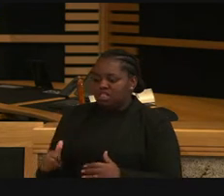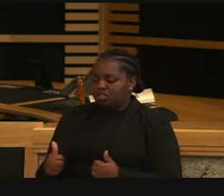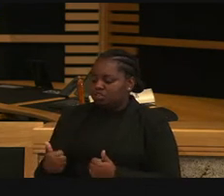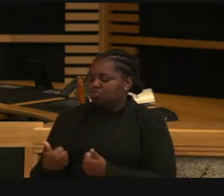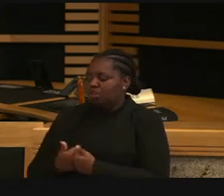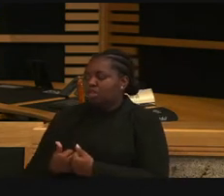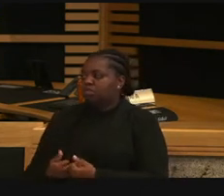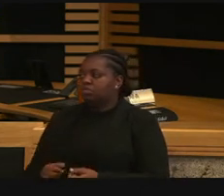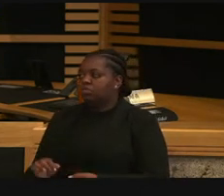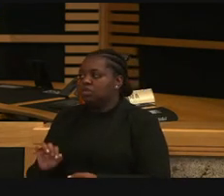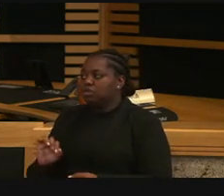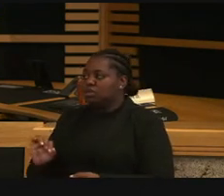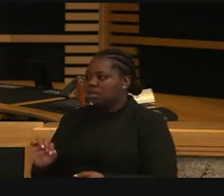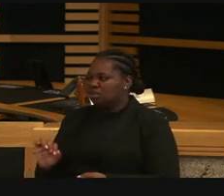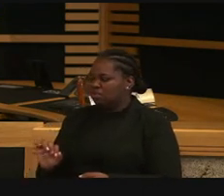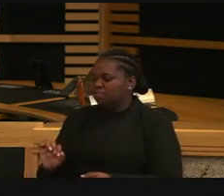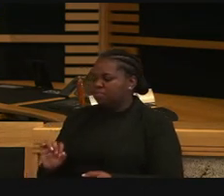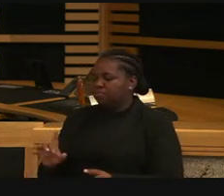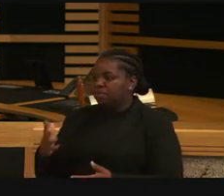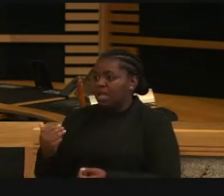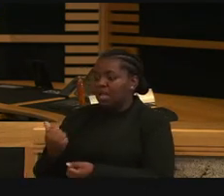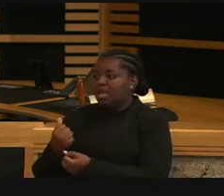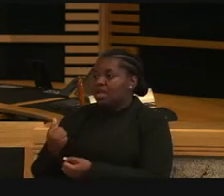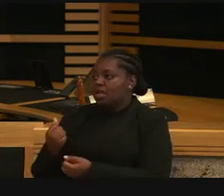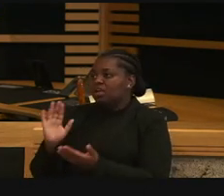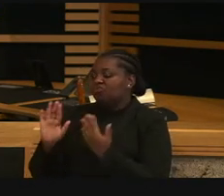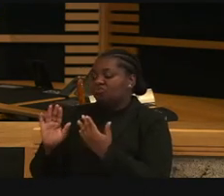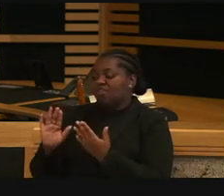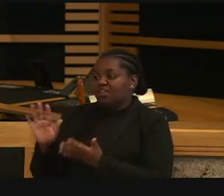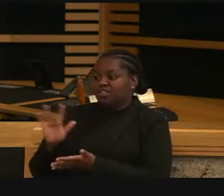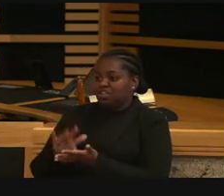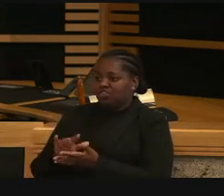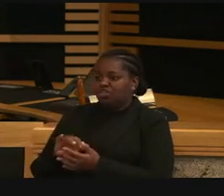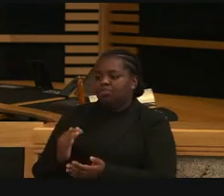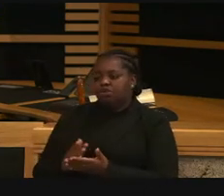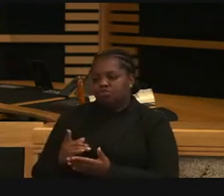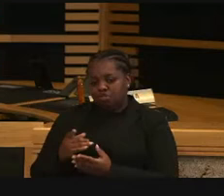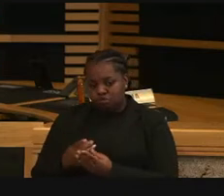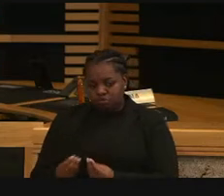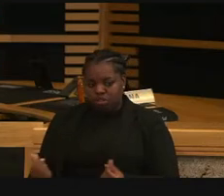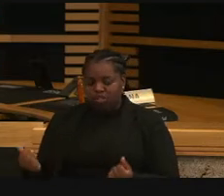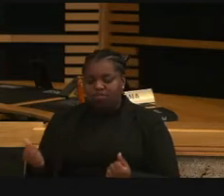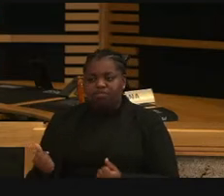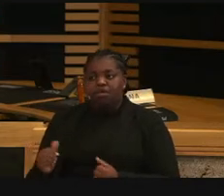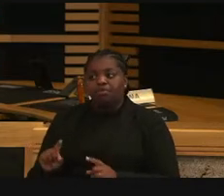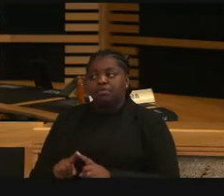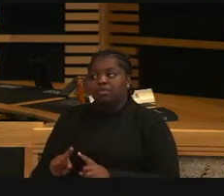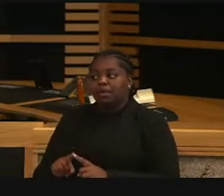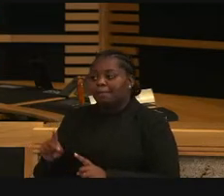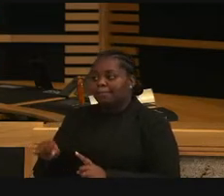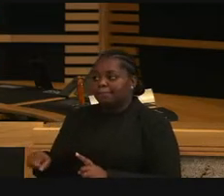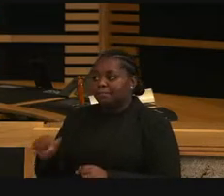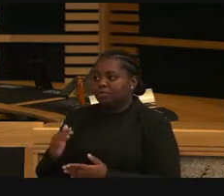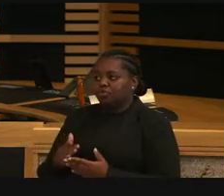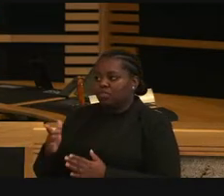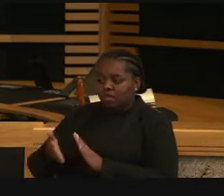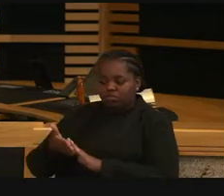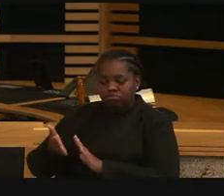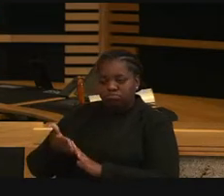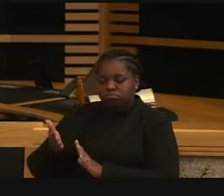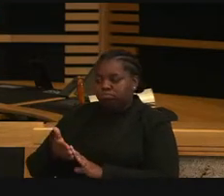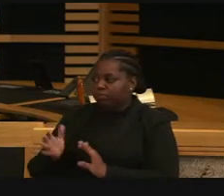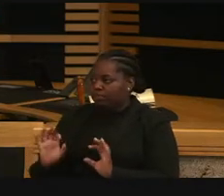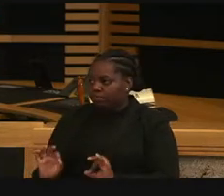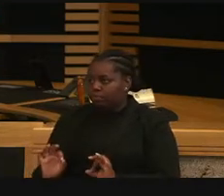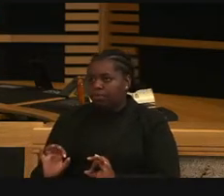dysfunctional natives at traffic stations is resolved to enable stations to operate effectively